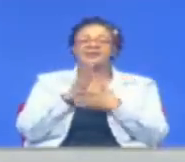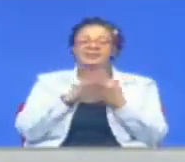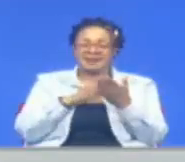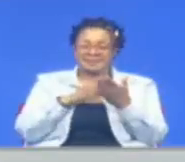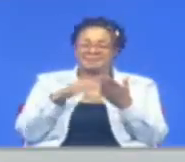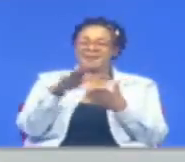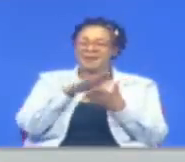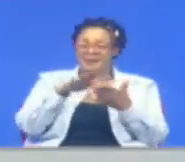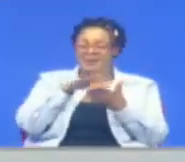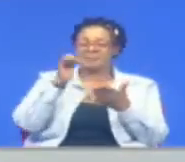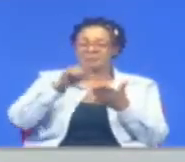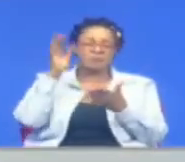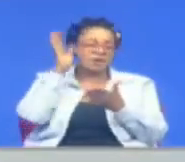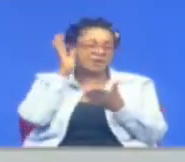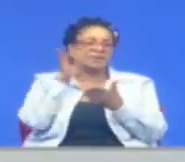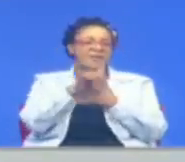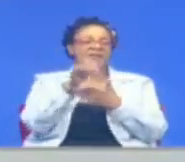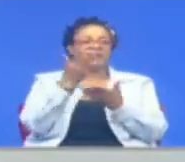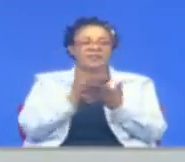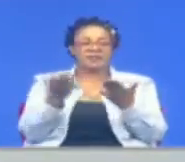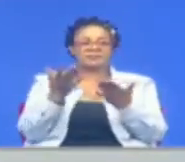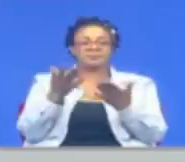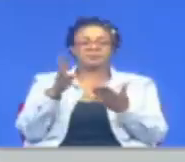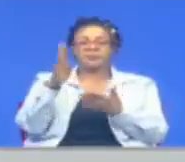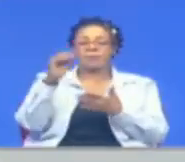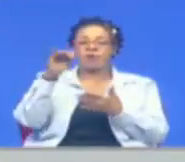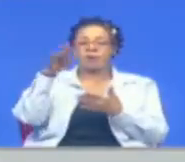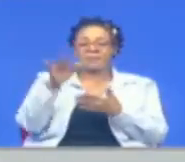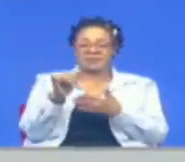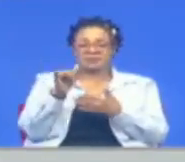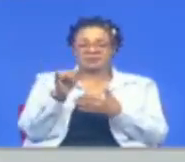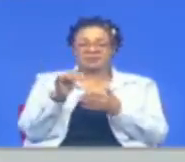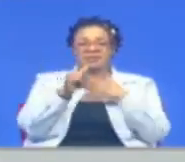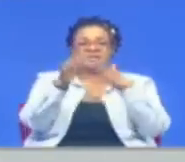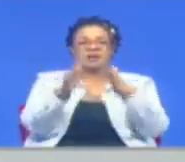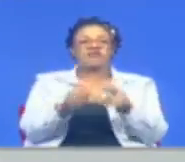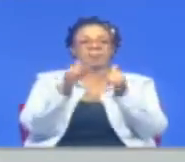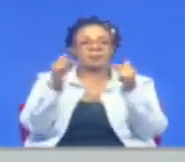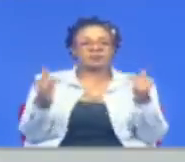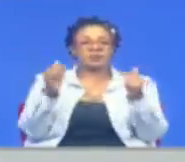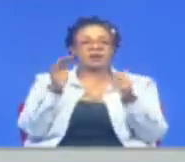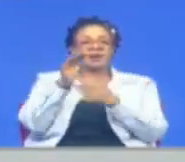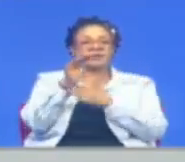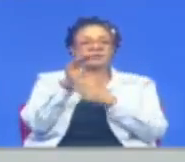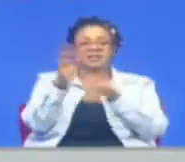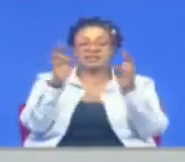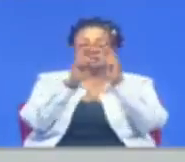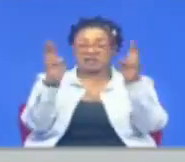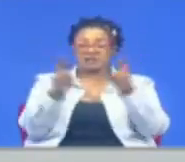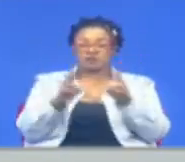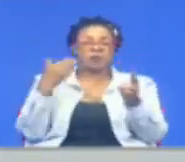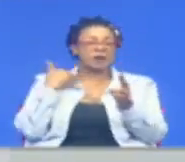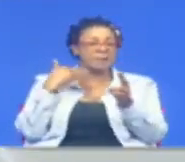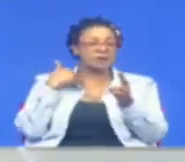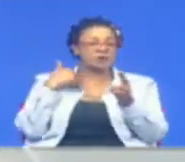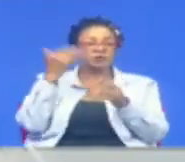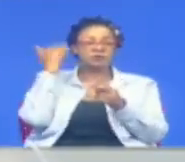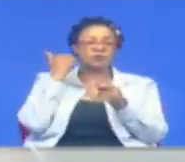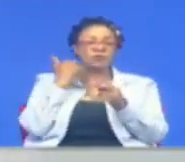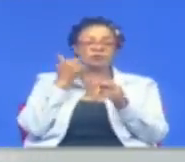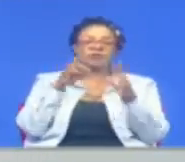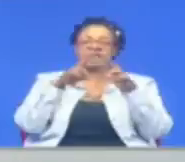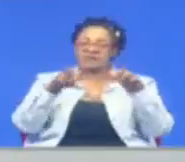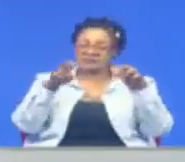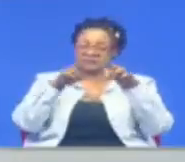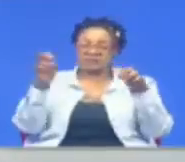this kind of thing. Now, Bobby Wine, the leader of opposition, has already asked the International Criminal Court to investigate